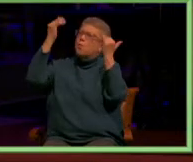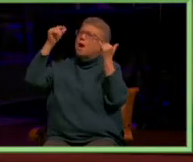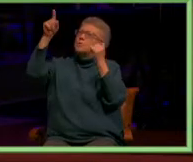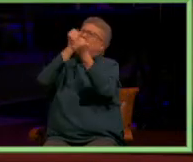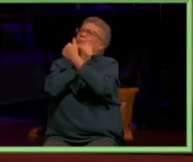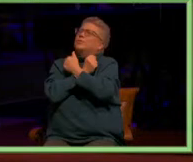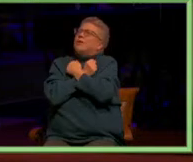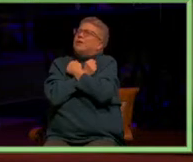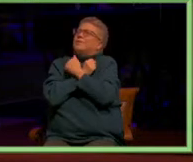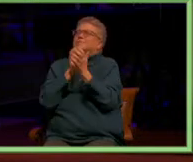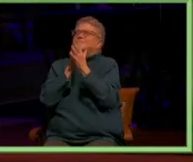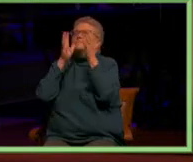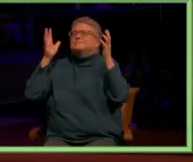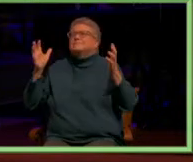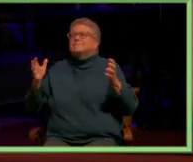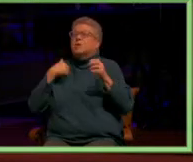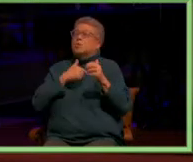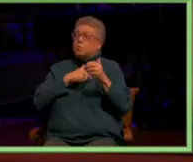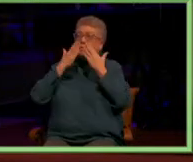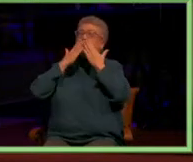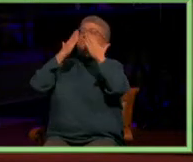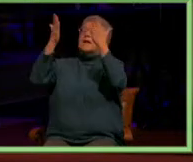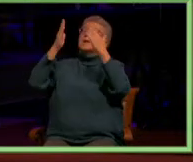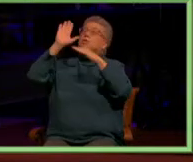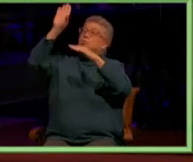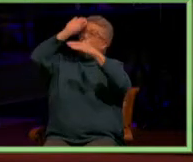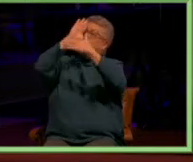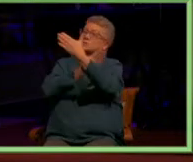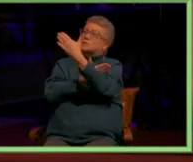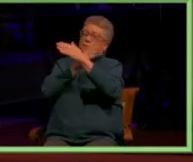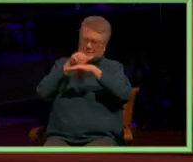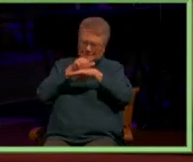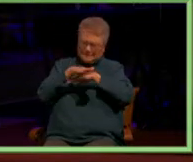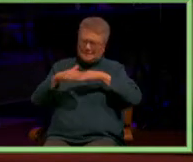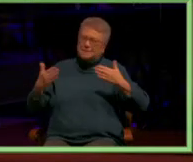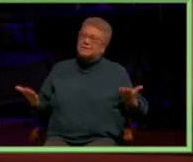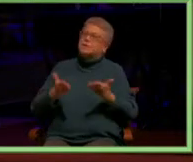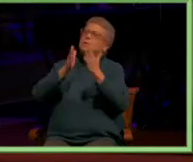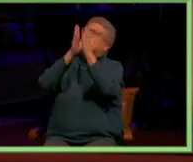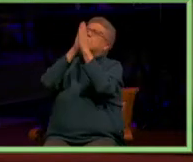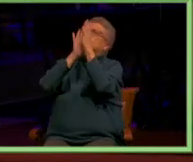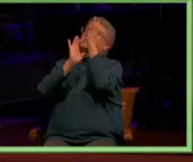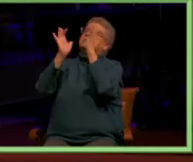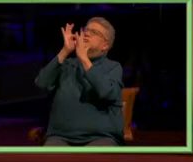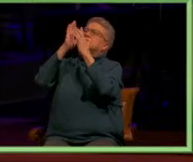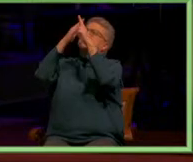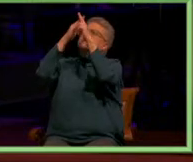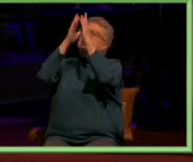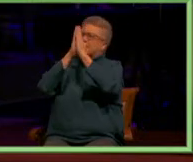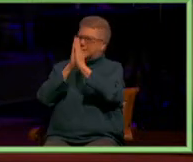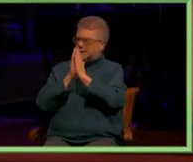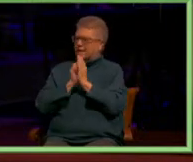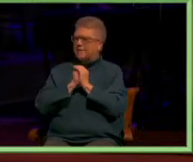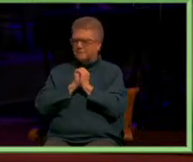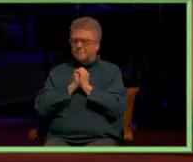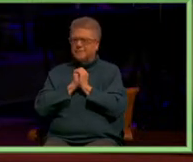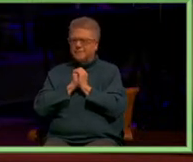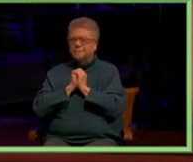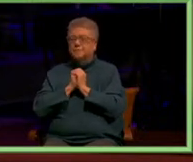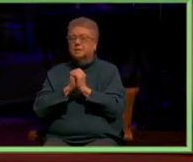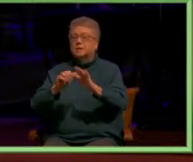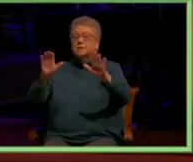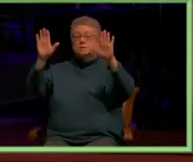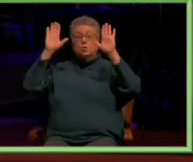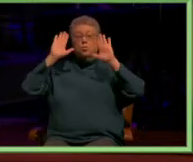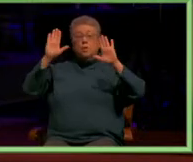much. Father, we thank you that you have sent your Son, and we pray this in Jesus' name. Amen. One of the great prophecies of Jesus